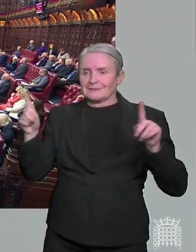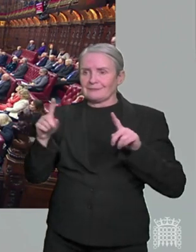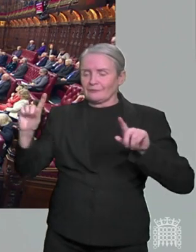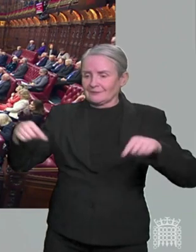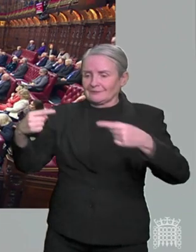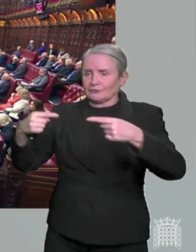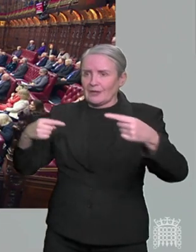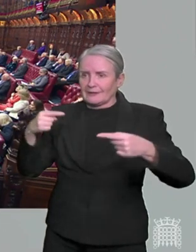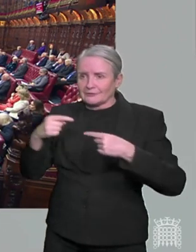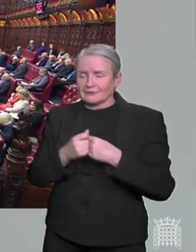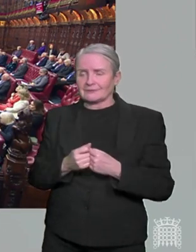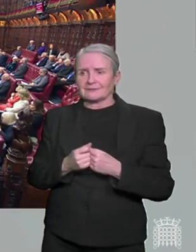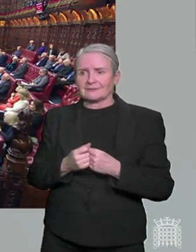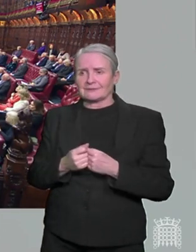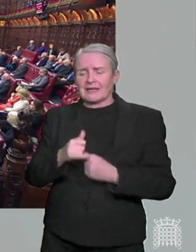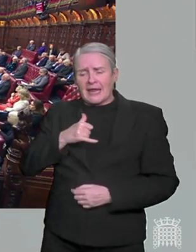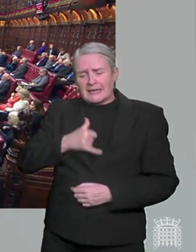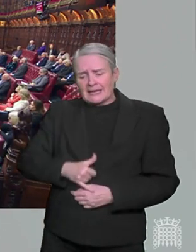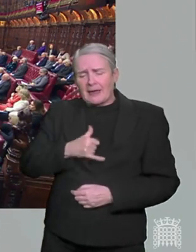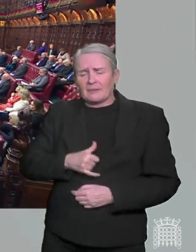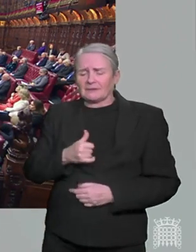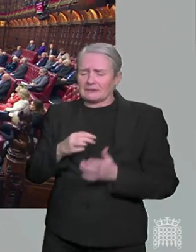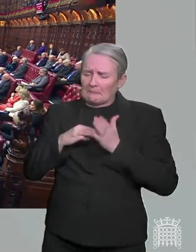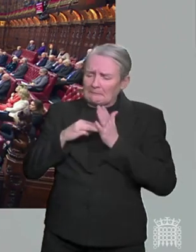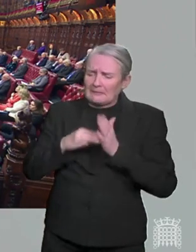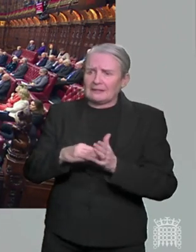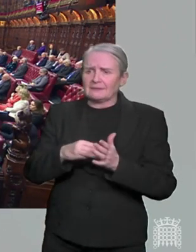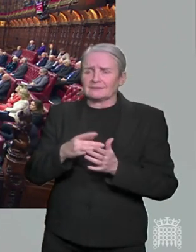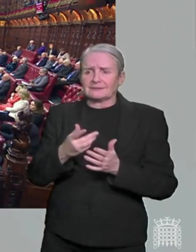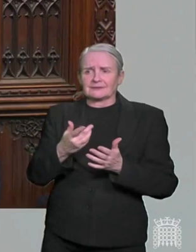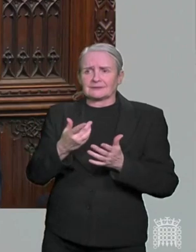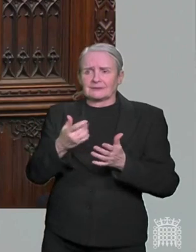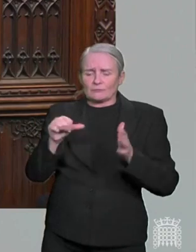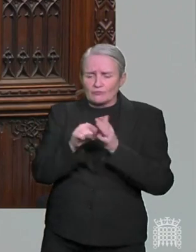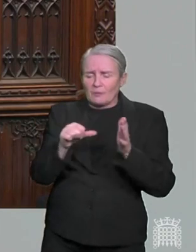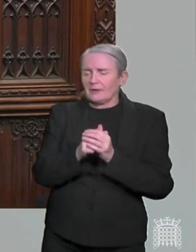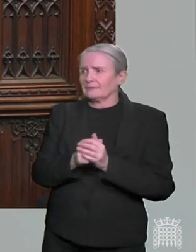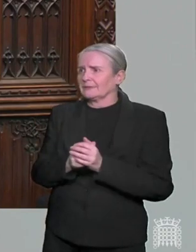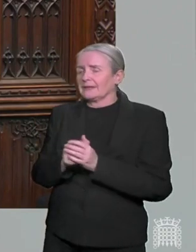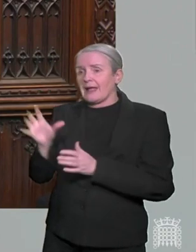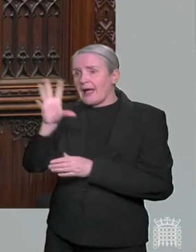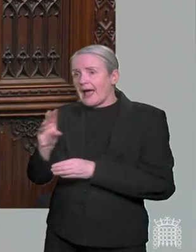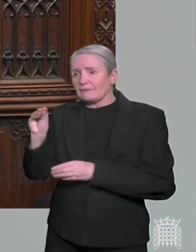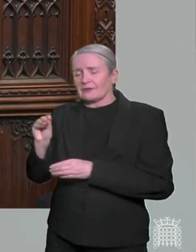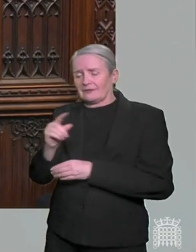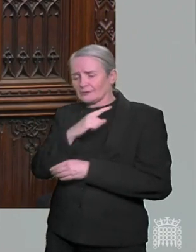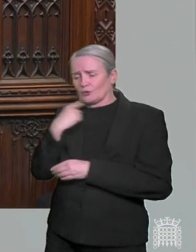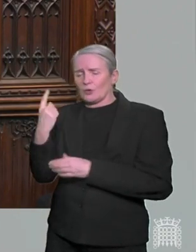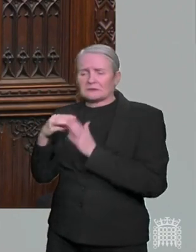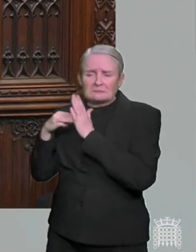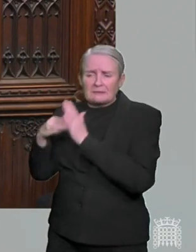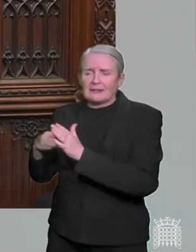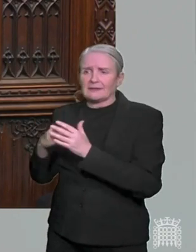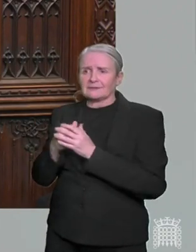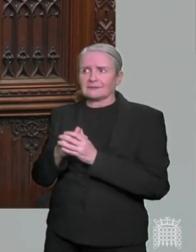humanitarian catastrophe in Yemen, millions slaughtered in Africa. Yet the only conflict people in the UK seem to want to protest